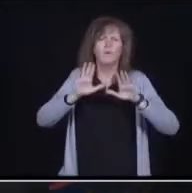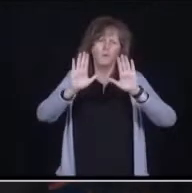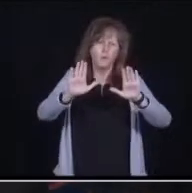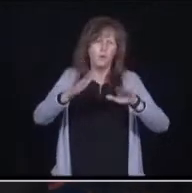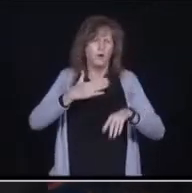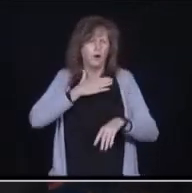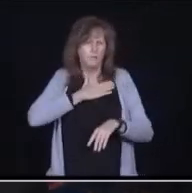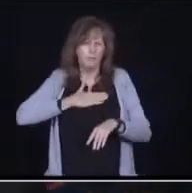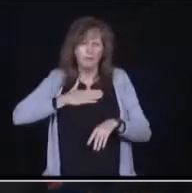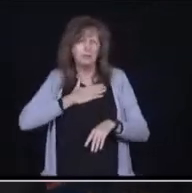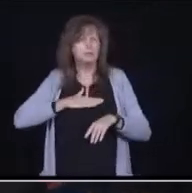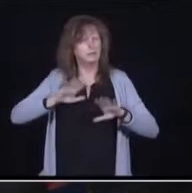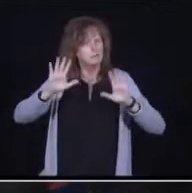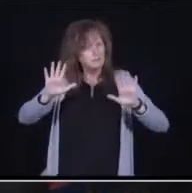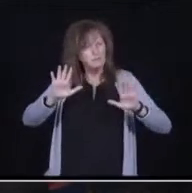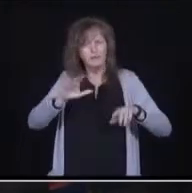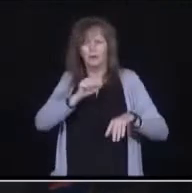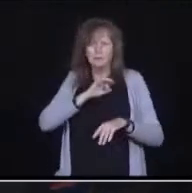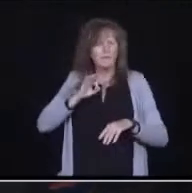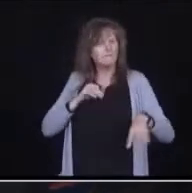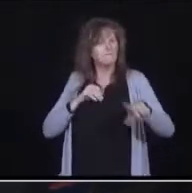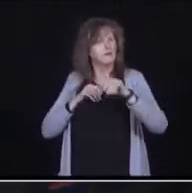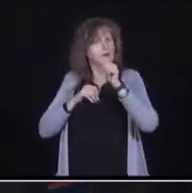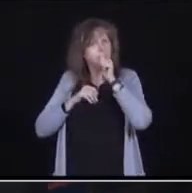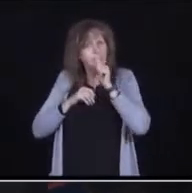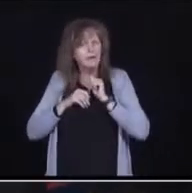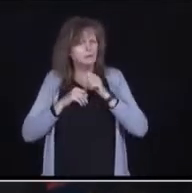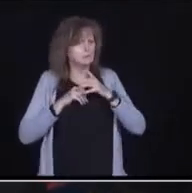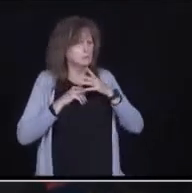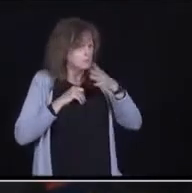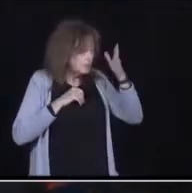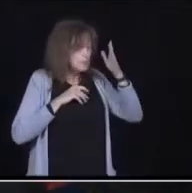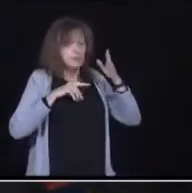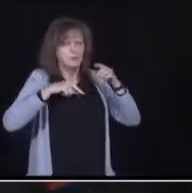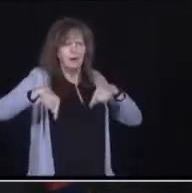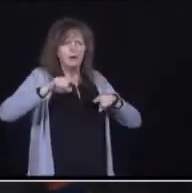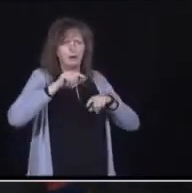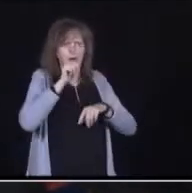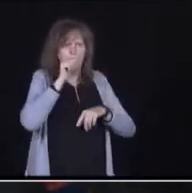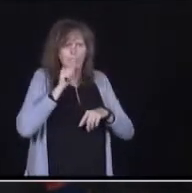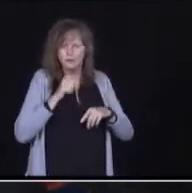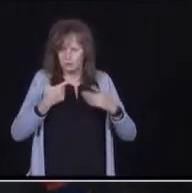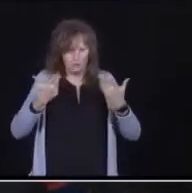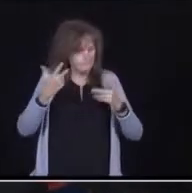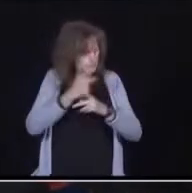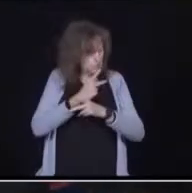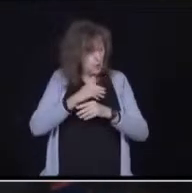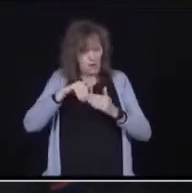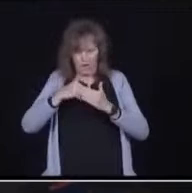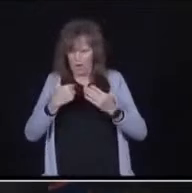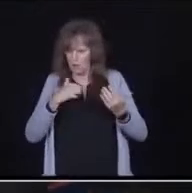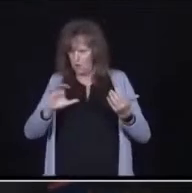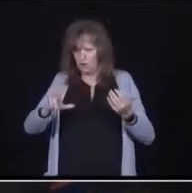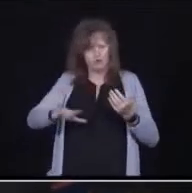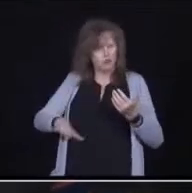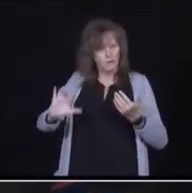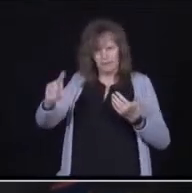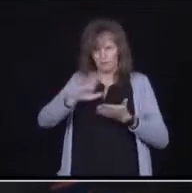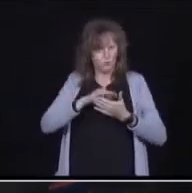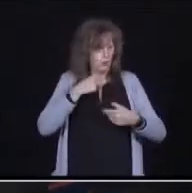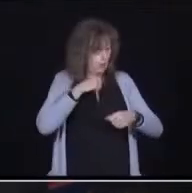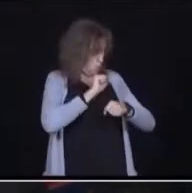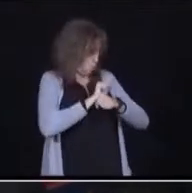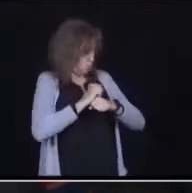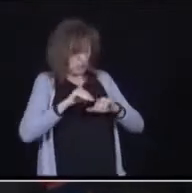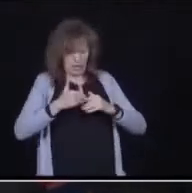your workers, to parents who are juggling work and getting the kids back to school. We want everyone to put health and safety